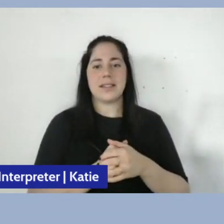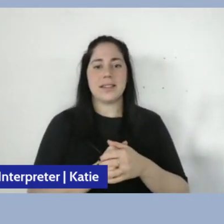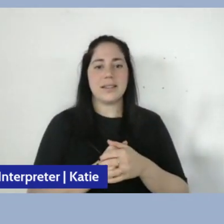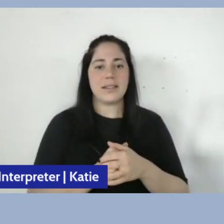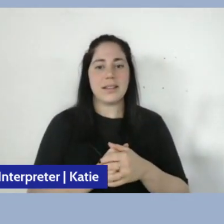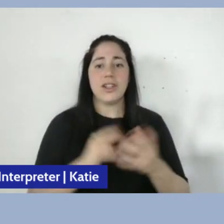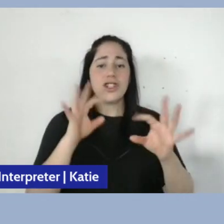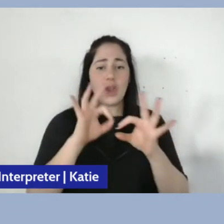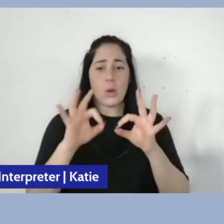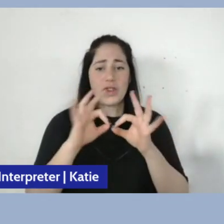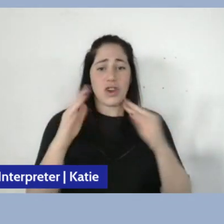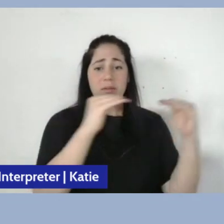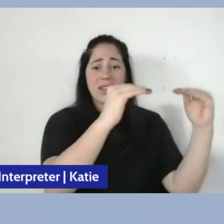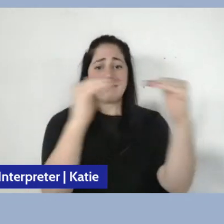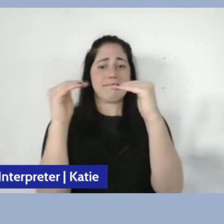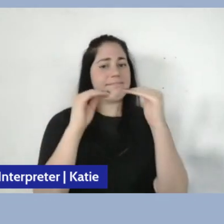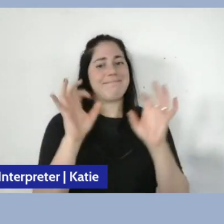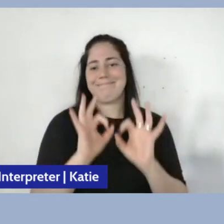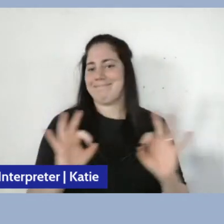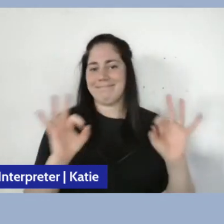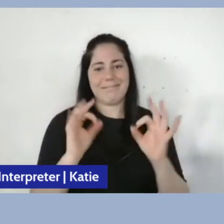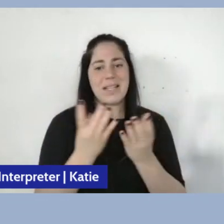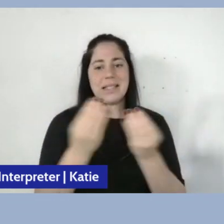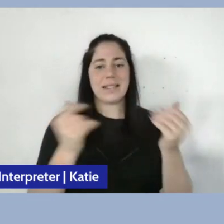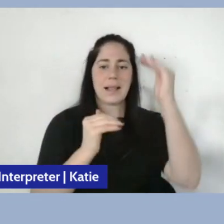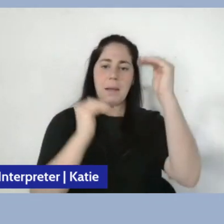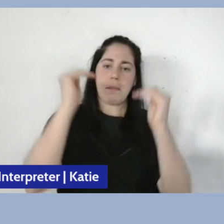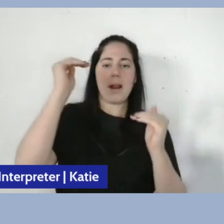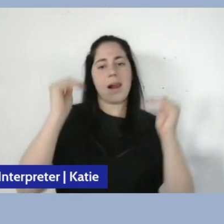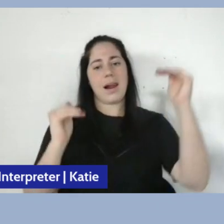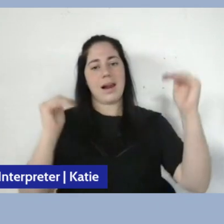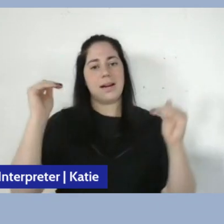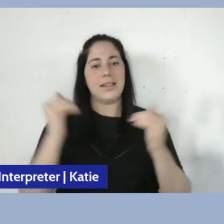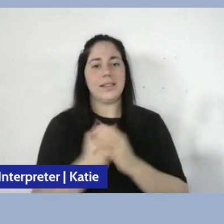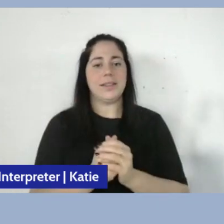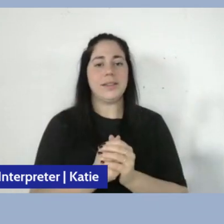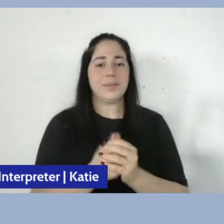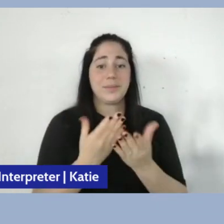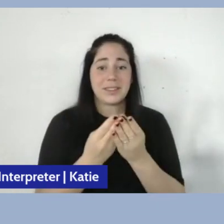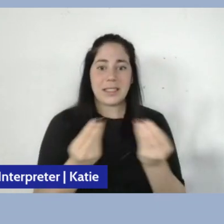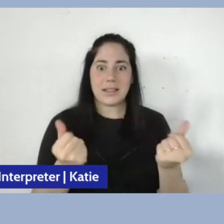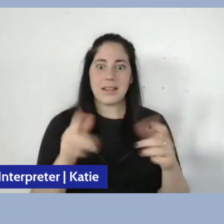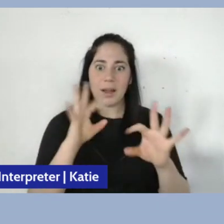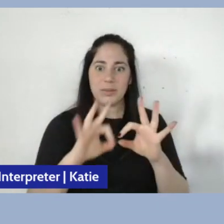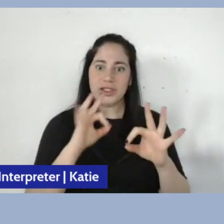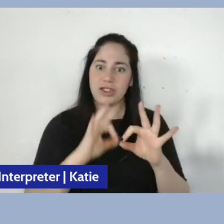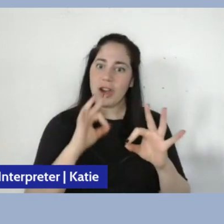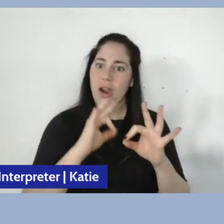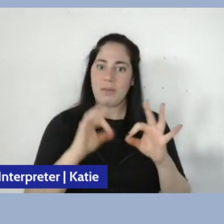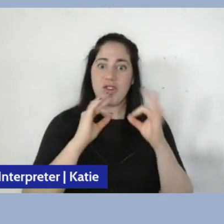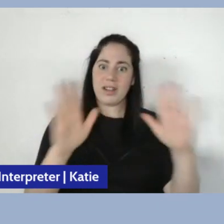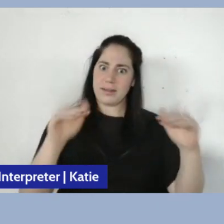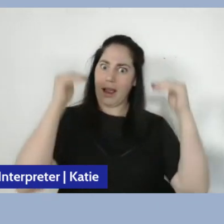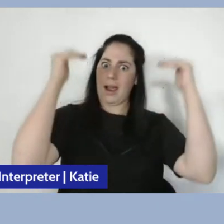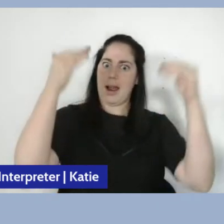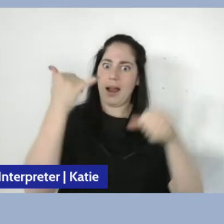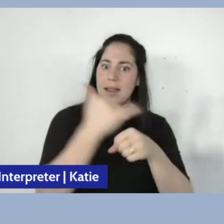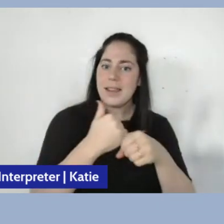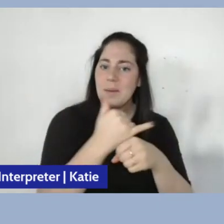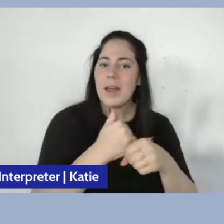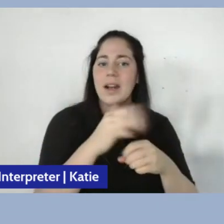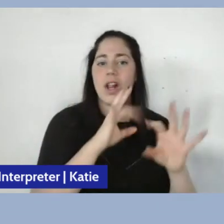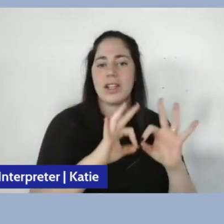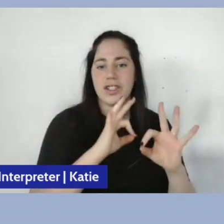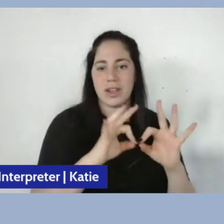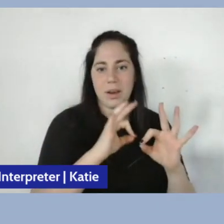across interpretations. While some interpreters are highly skilled in medical interpreting, they might